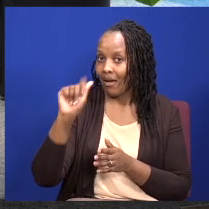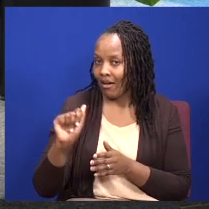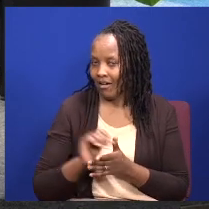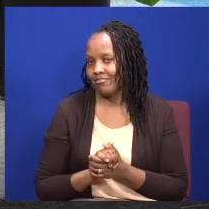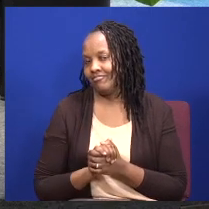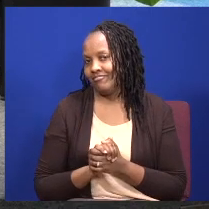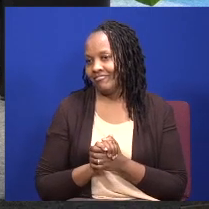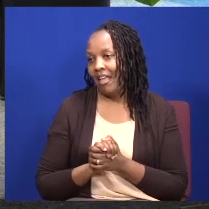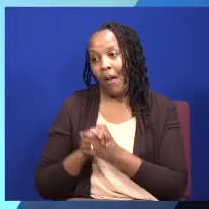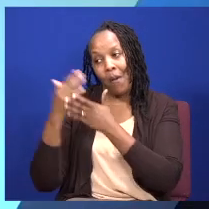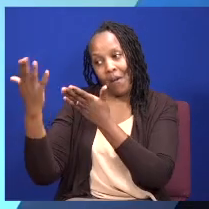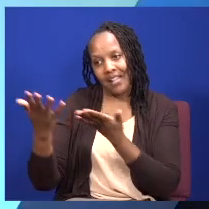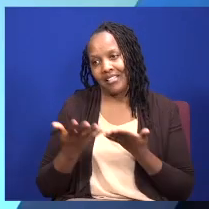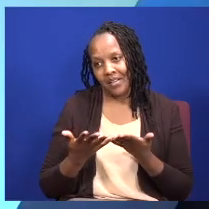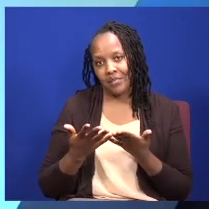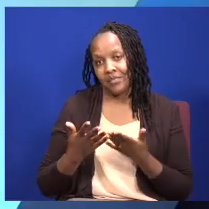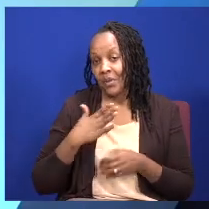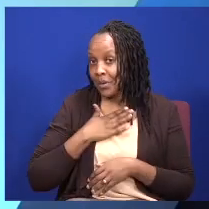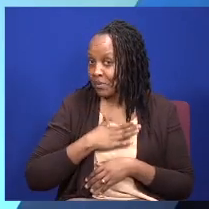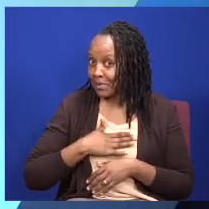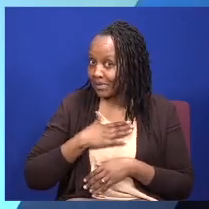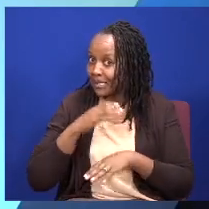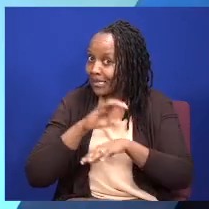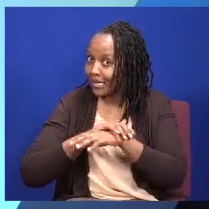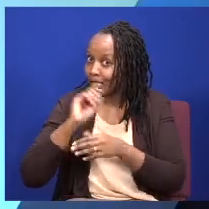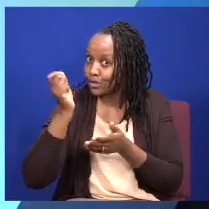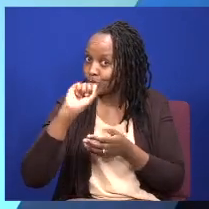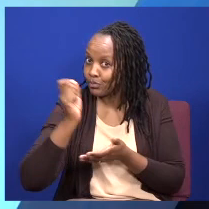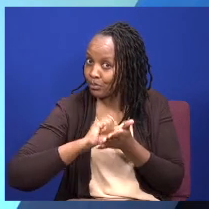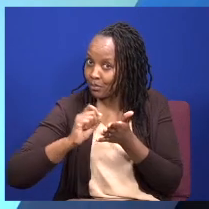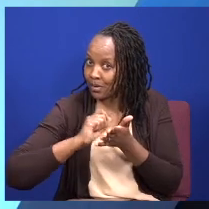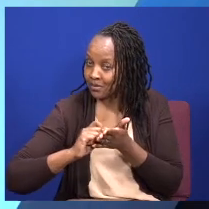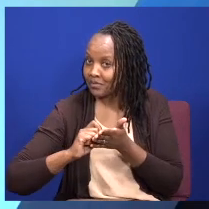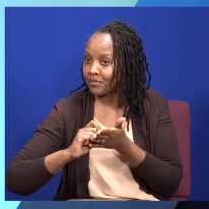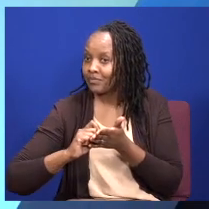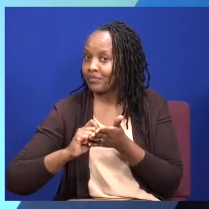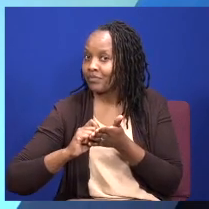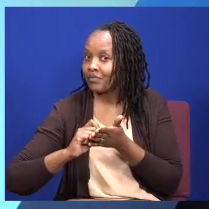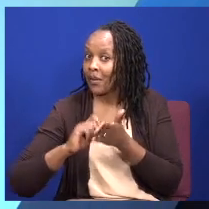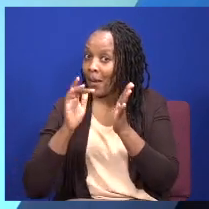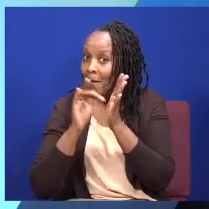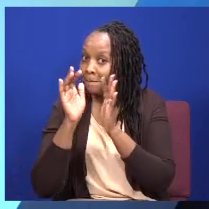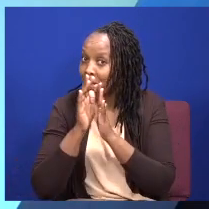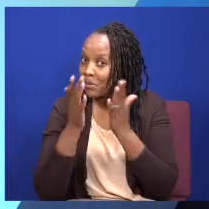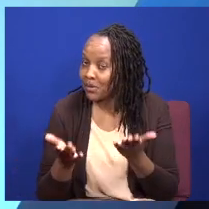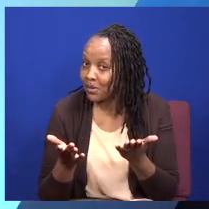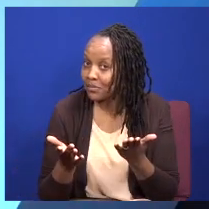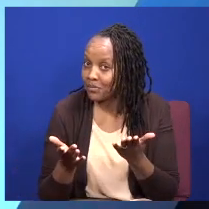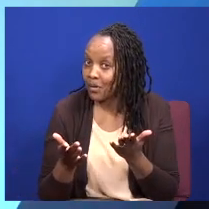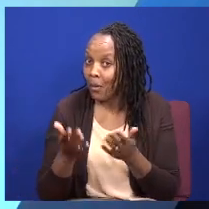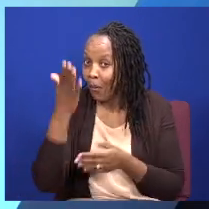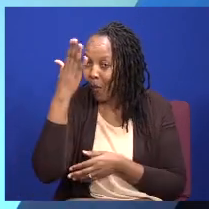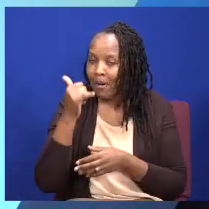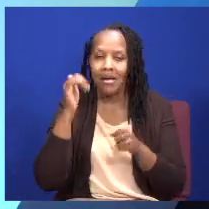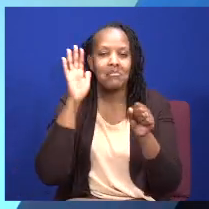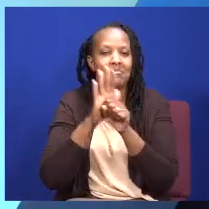Moodley. Karibuni sana. So please grab your pen, grab your Bible and grab your notebook because there's a lot to learn